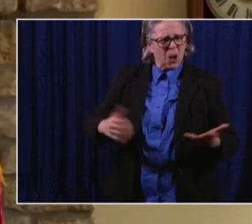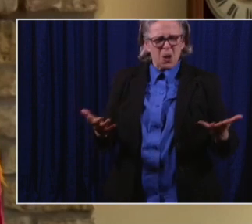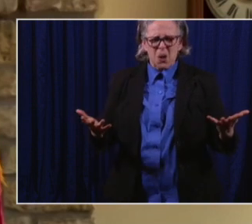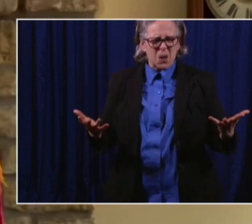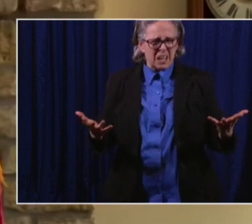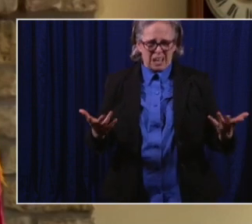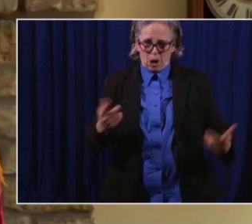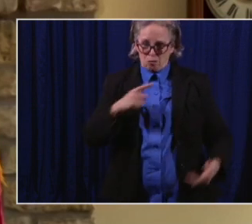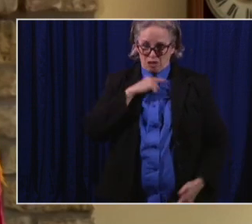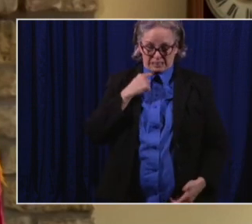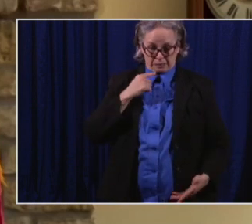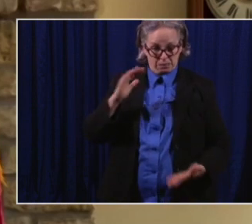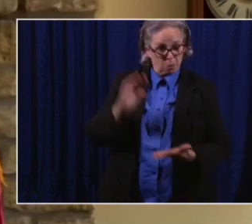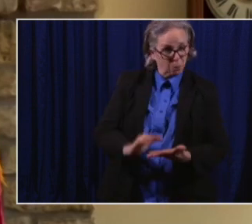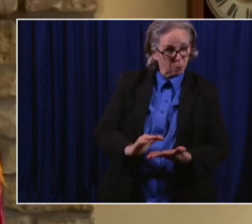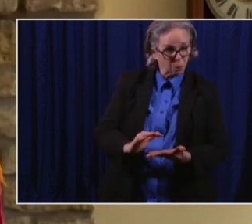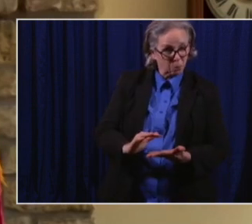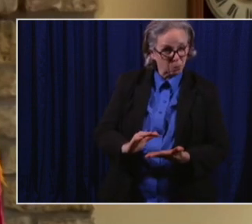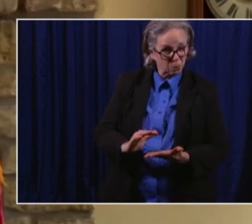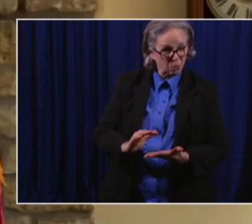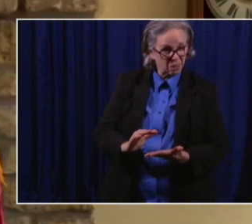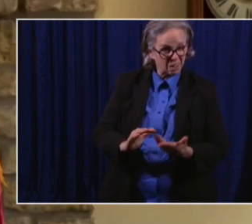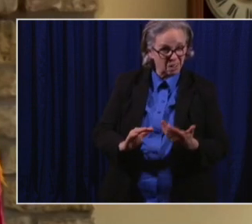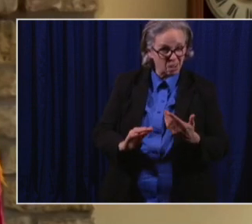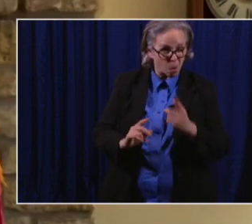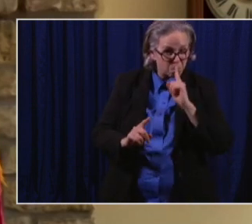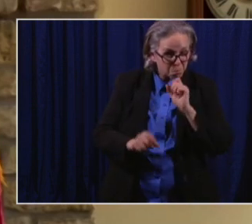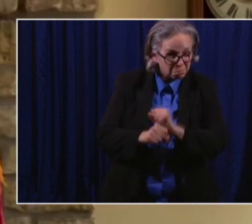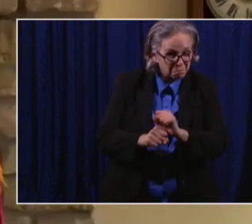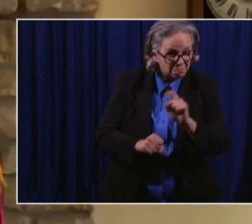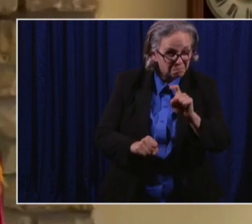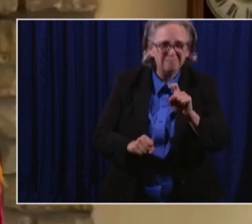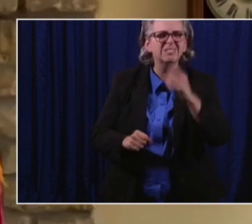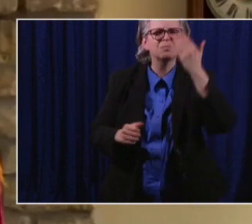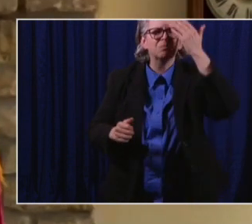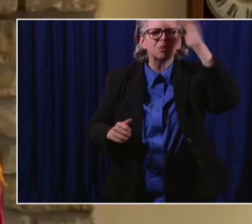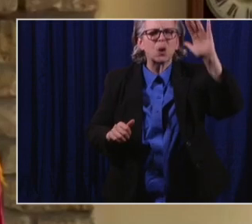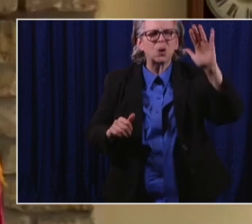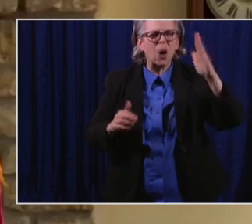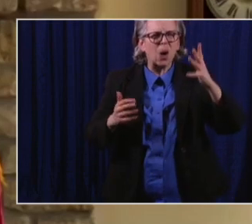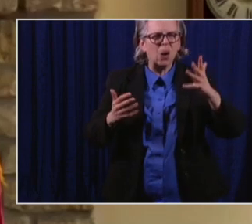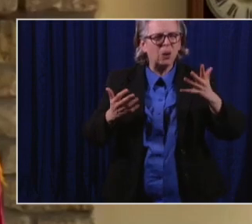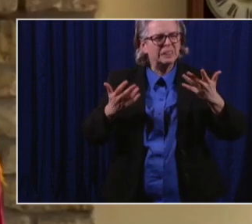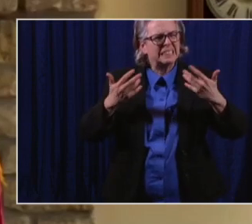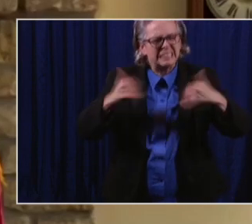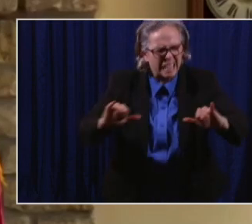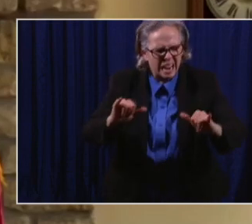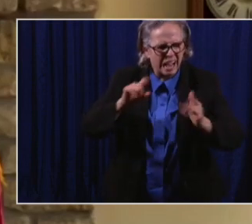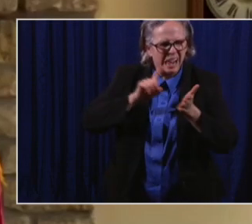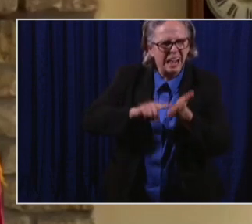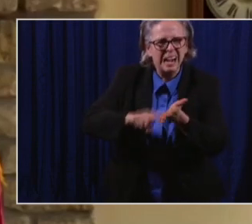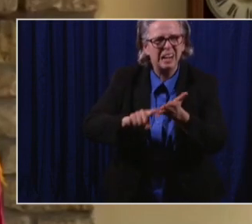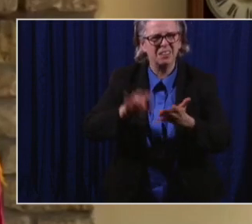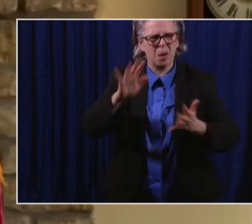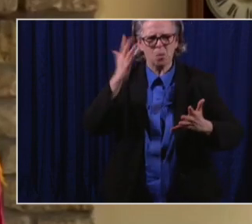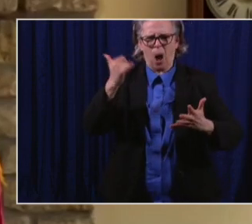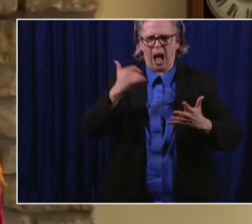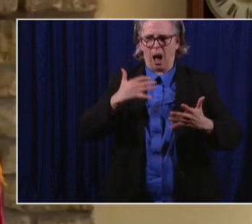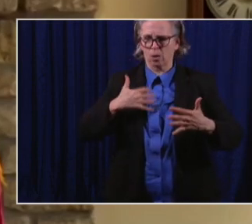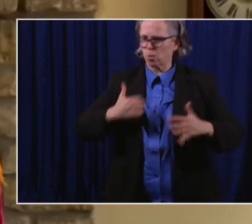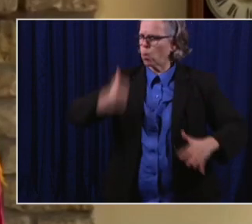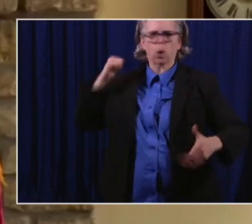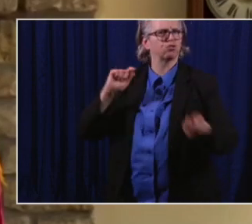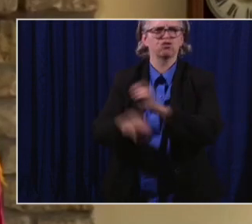or, then there's a feeling that we should not change that. And so my heart goes out to the student who you're talking